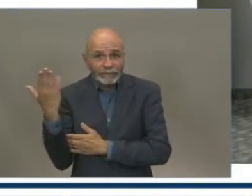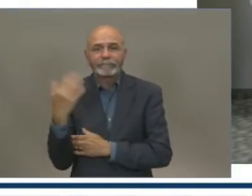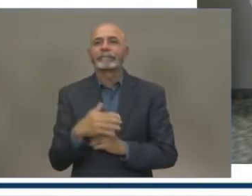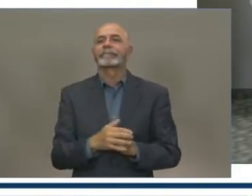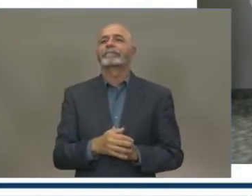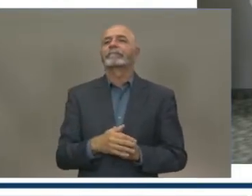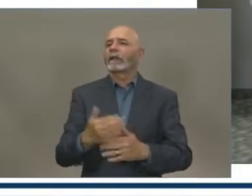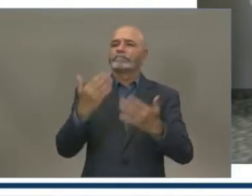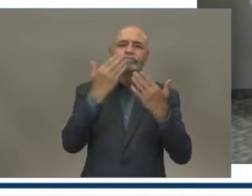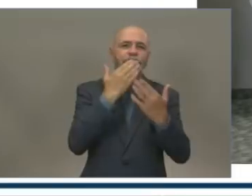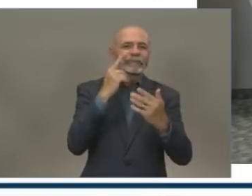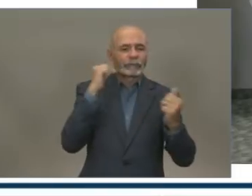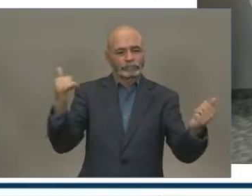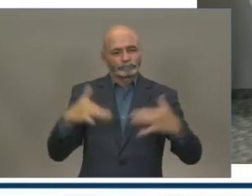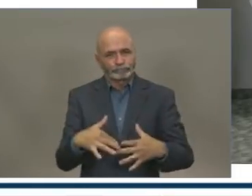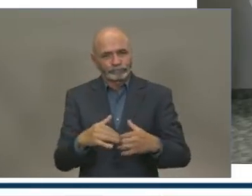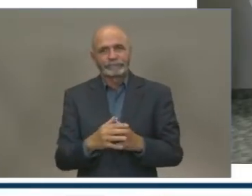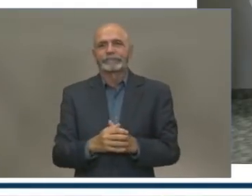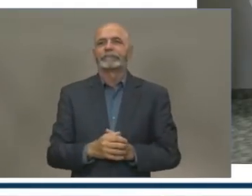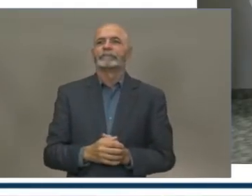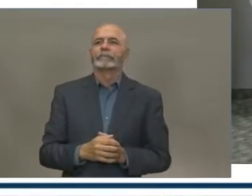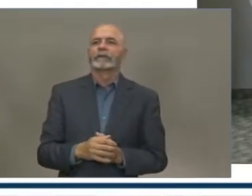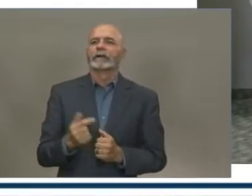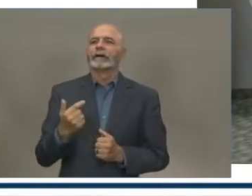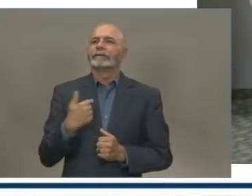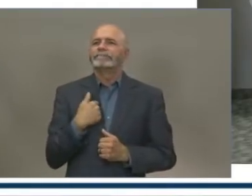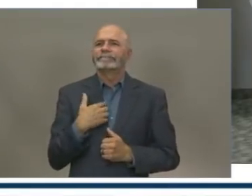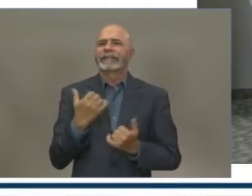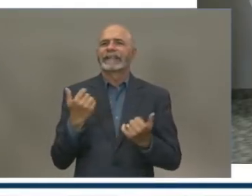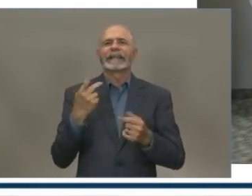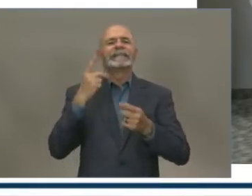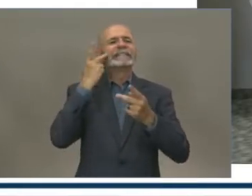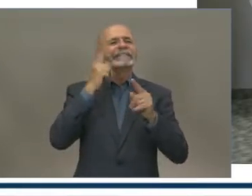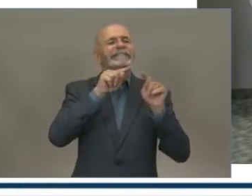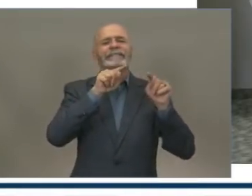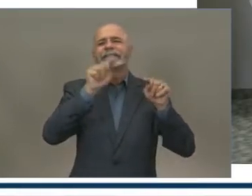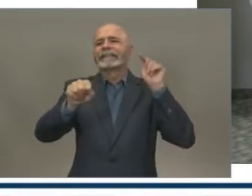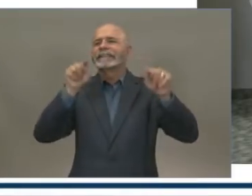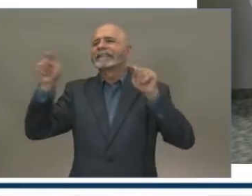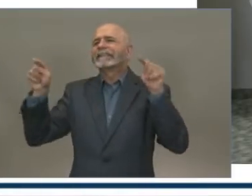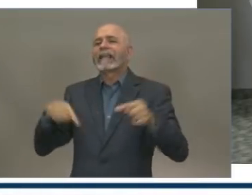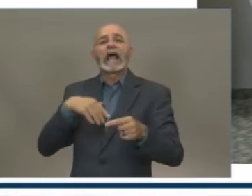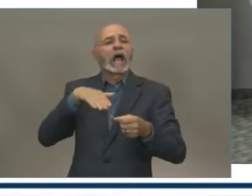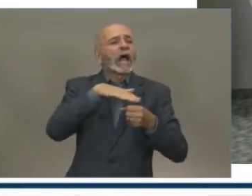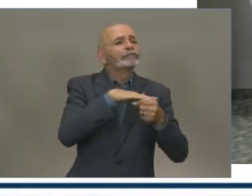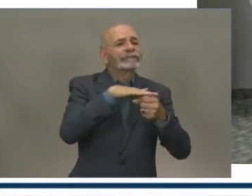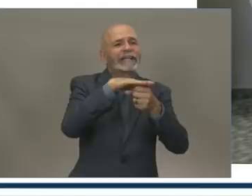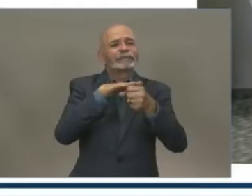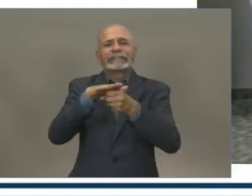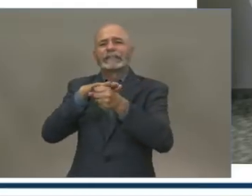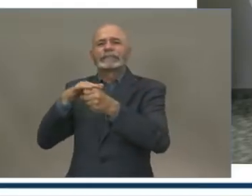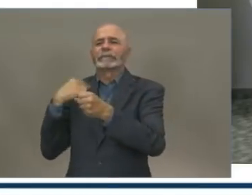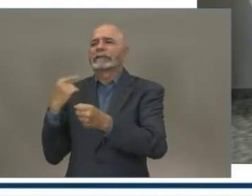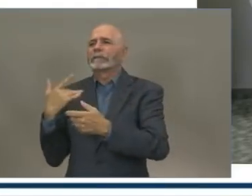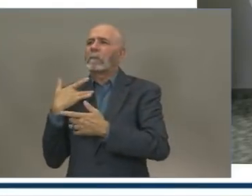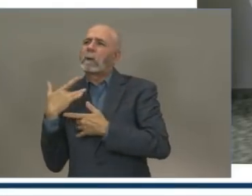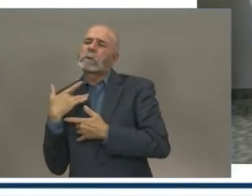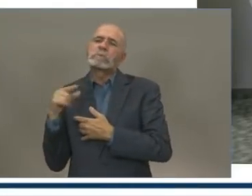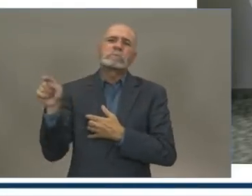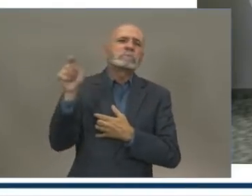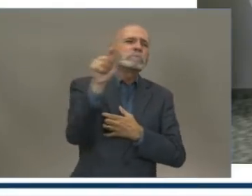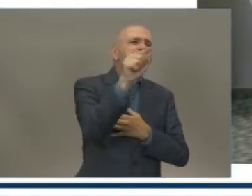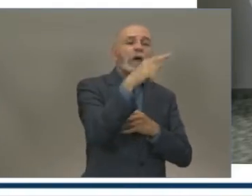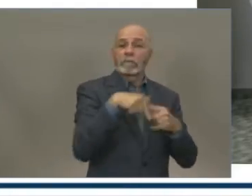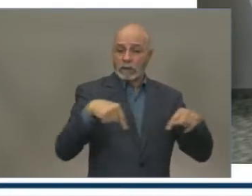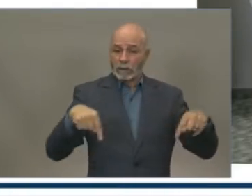are all things considered. When you look at other jurisdictions, things are going well here in Nova Scotia. We're doing well with COVID, but